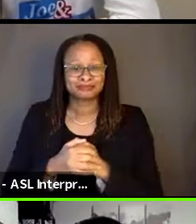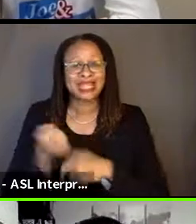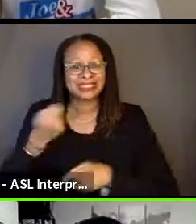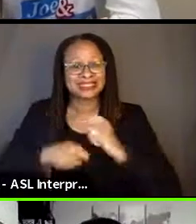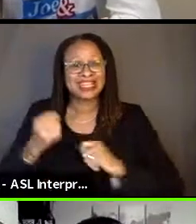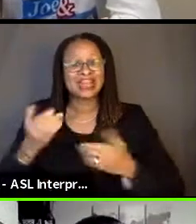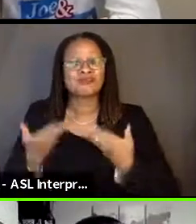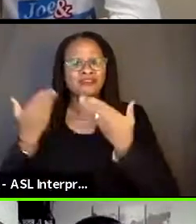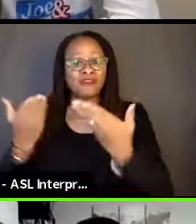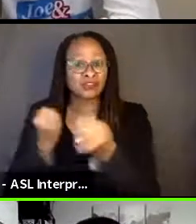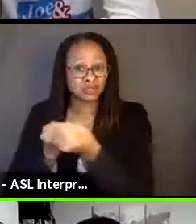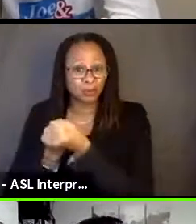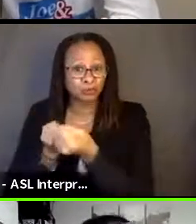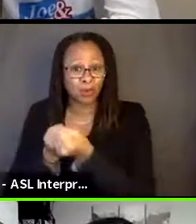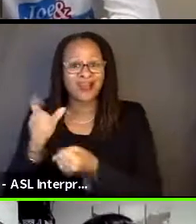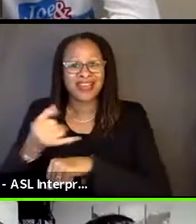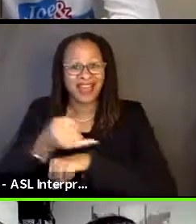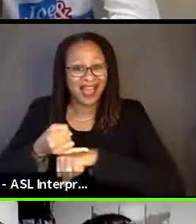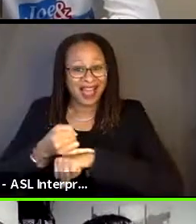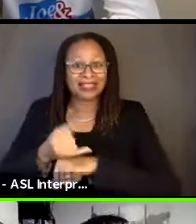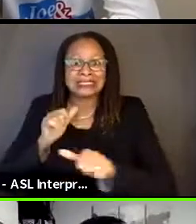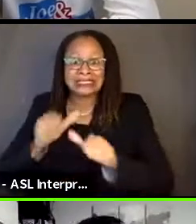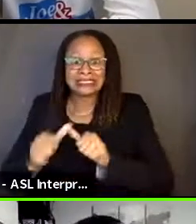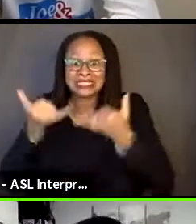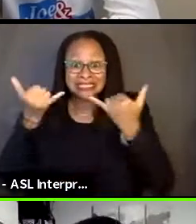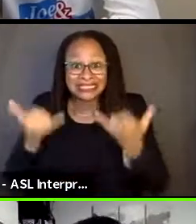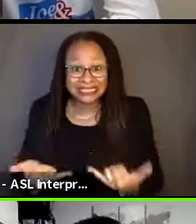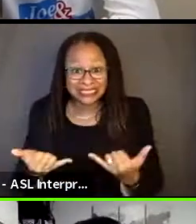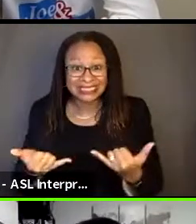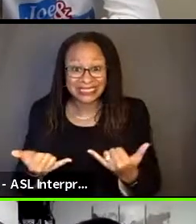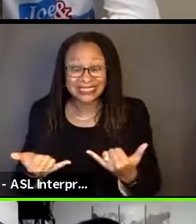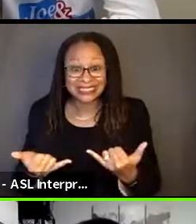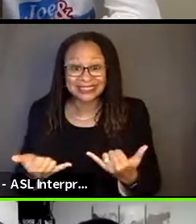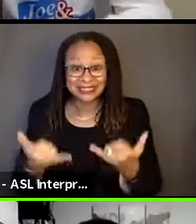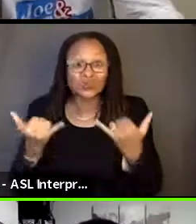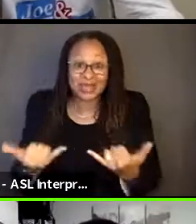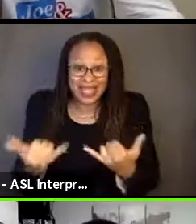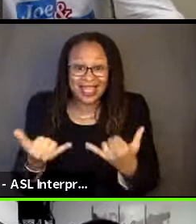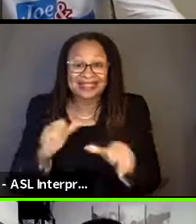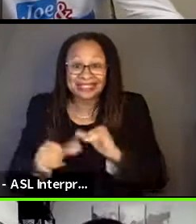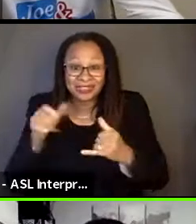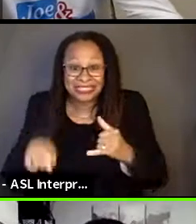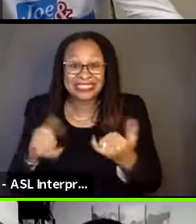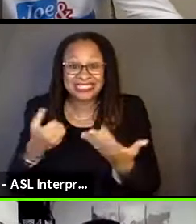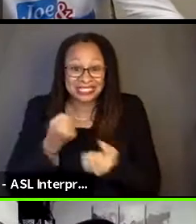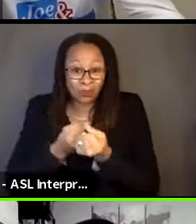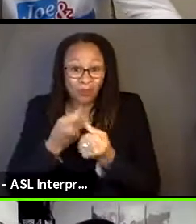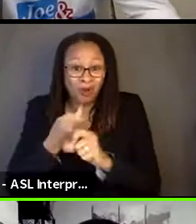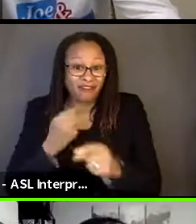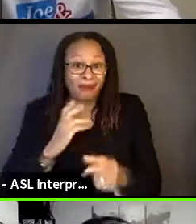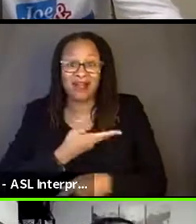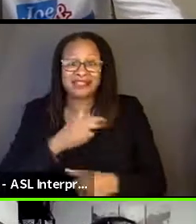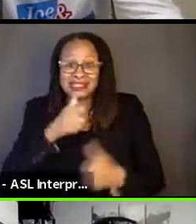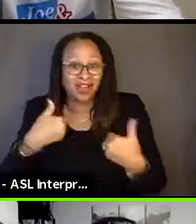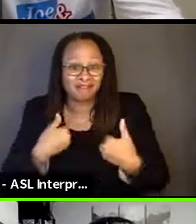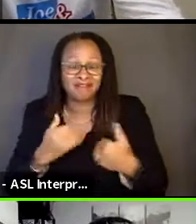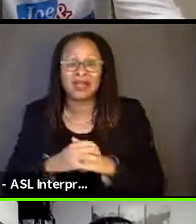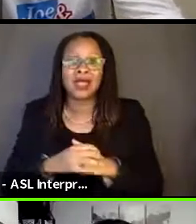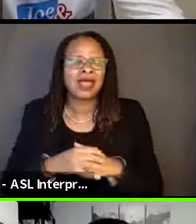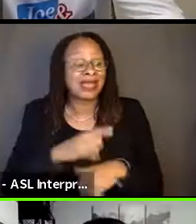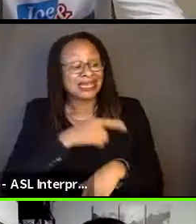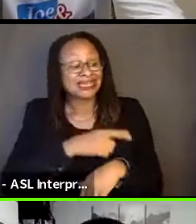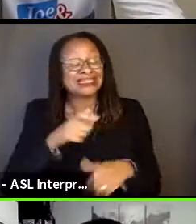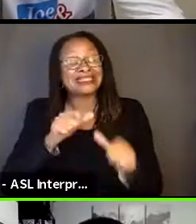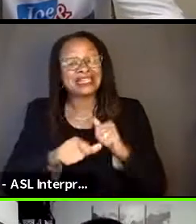the aid that the island still to this day desperately needs. He is still talking about selling Puerto